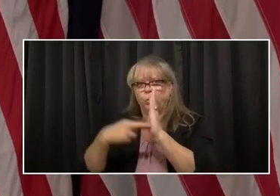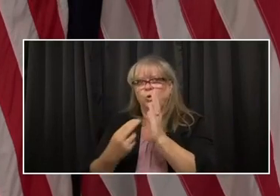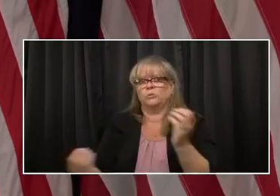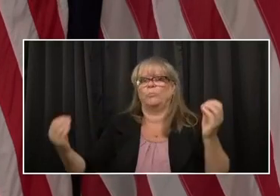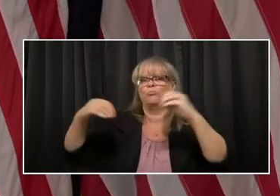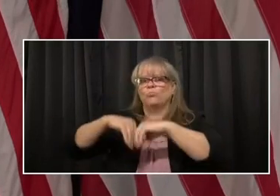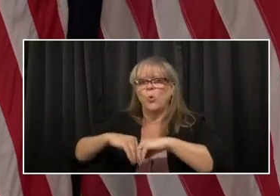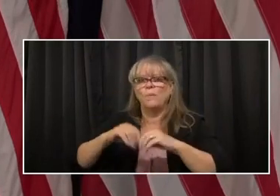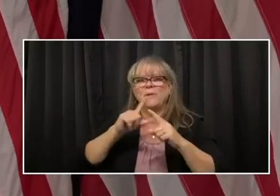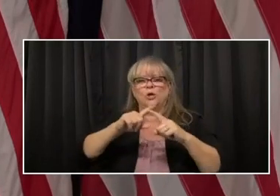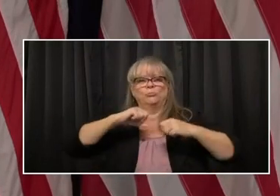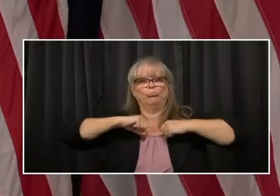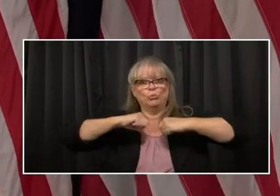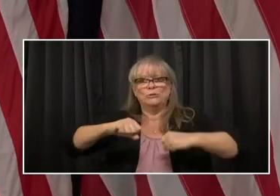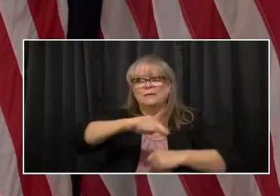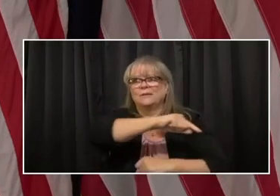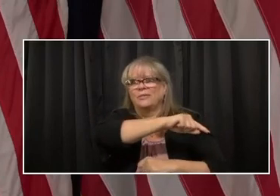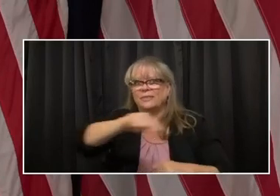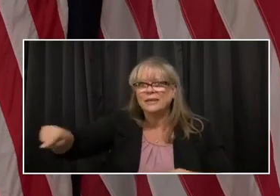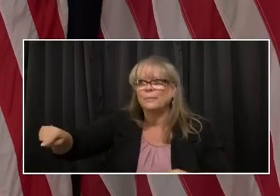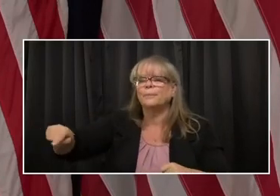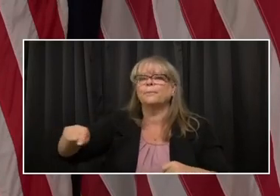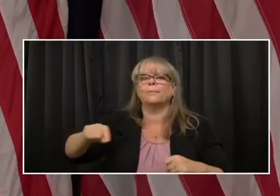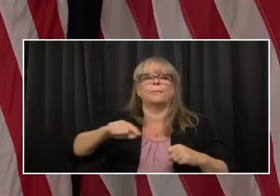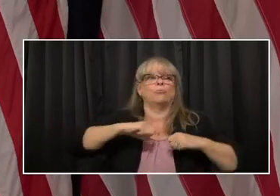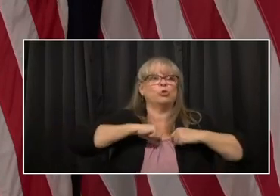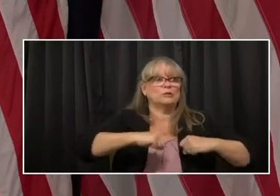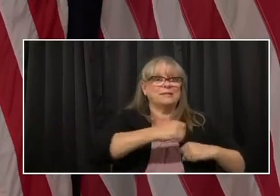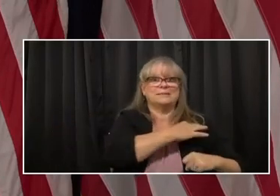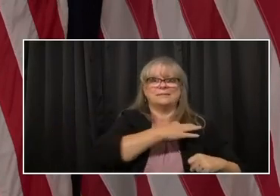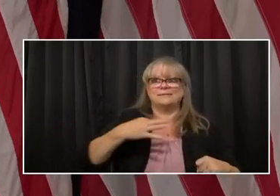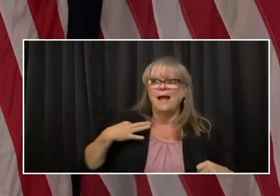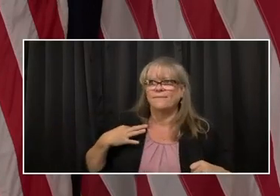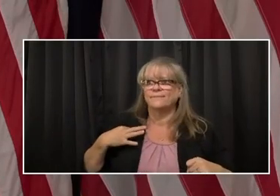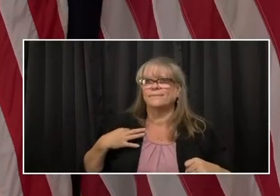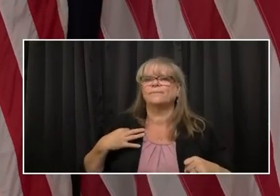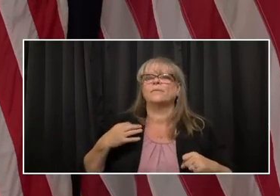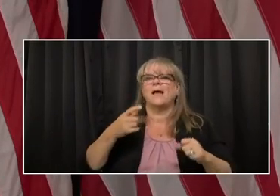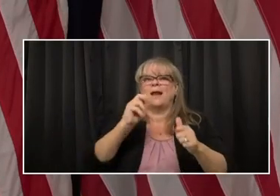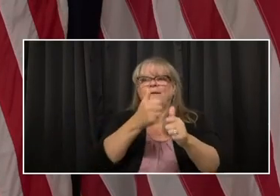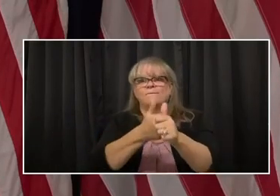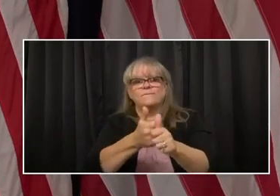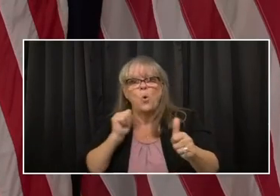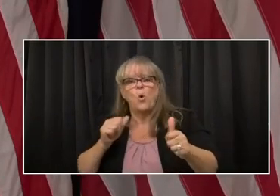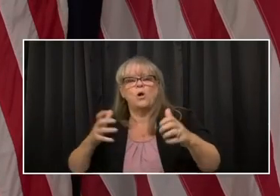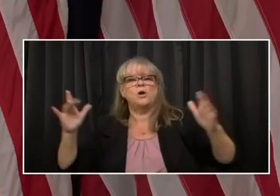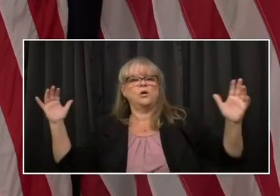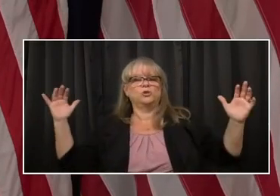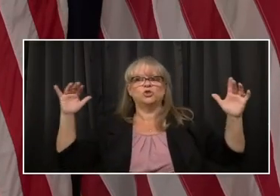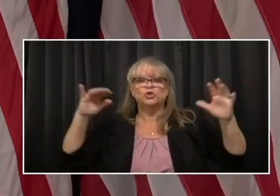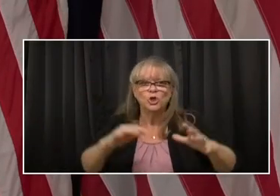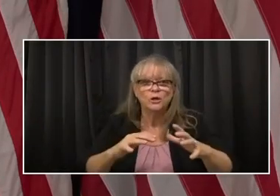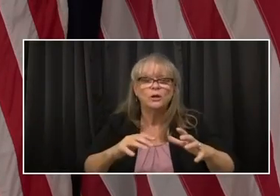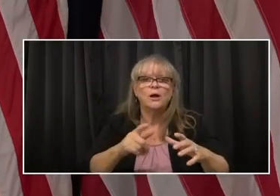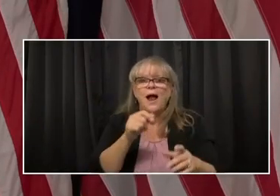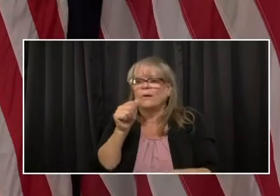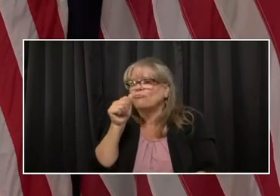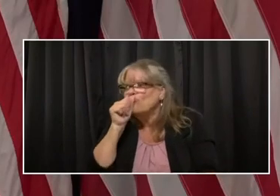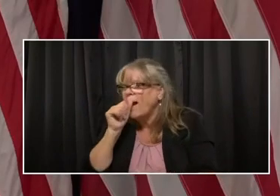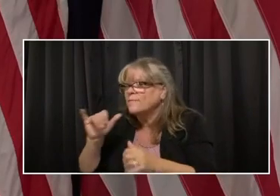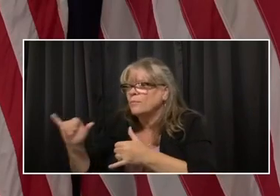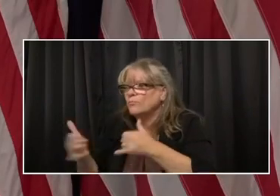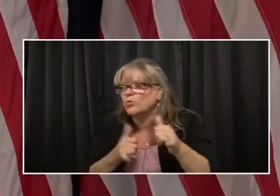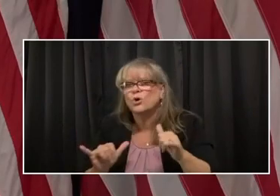possible for their students and for their faculty. And avoiding large private parties and get-togethers is a key piece of that, because those are super